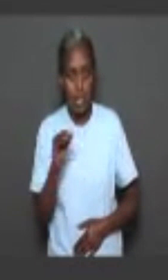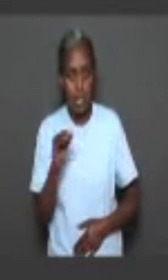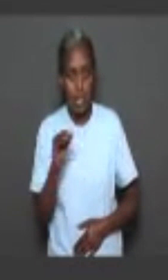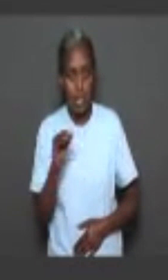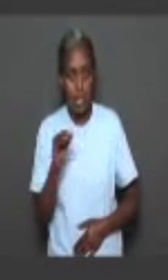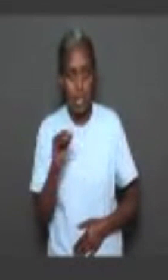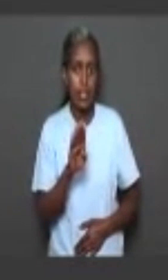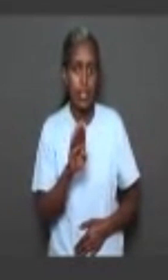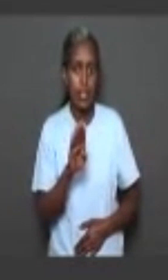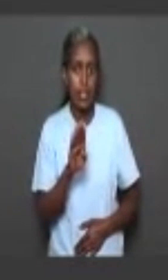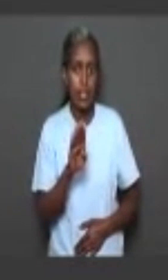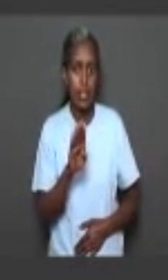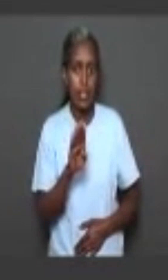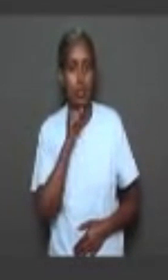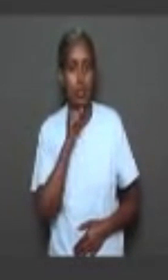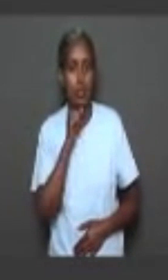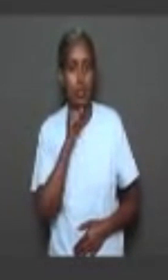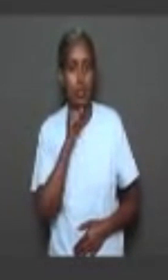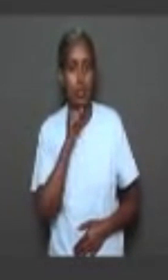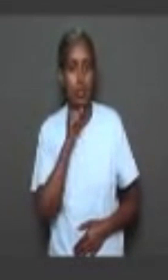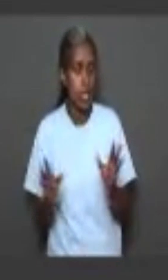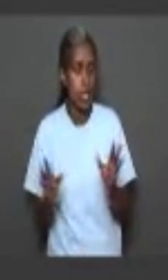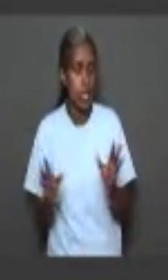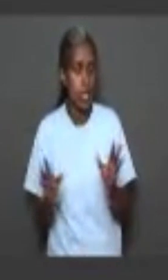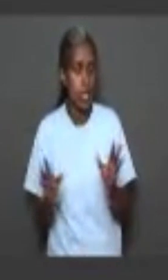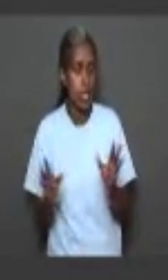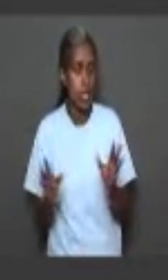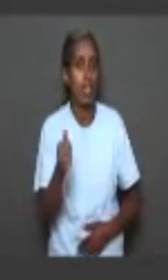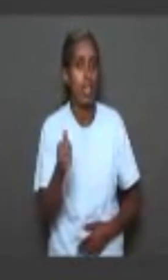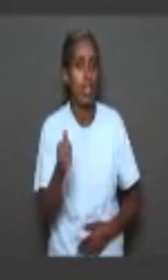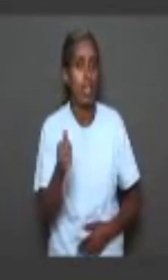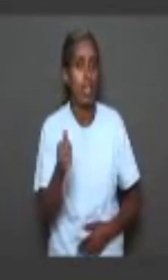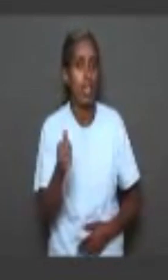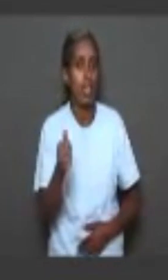is not a subset of A.